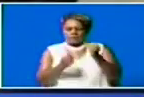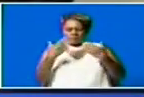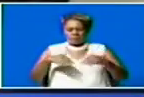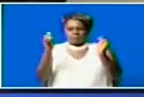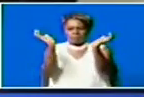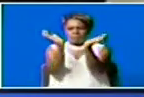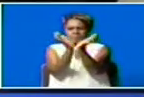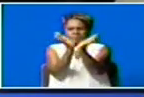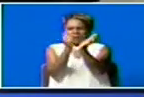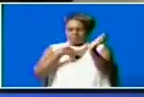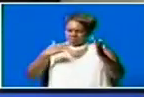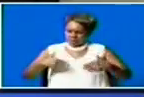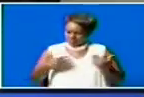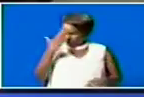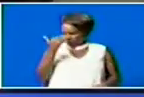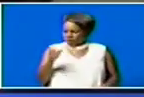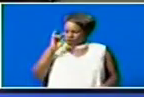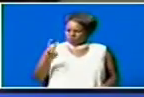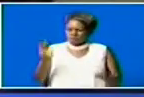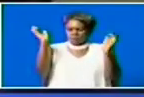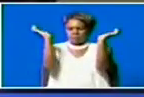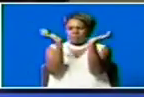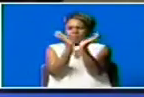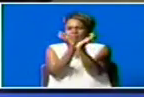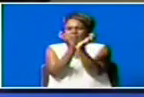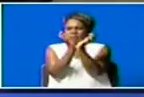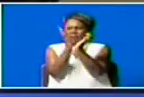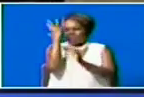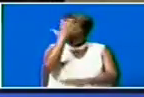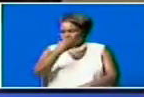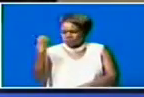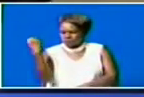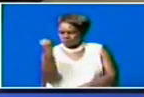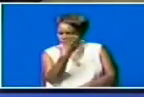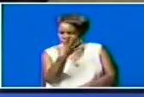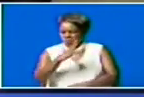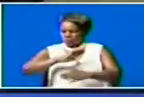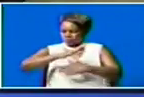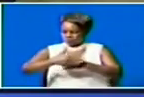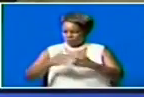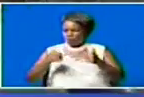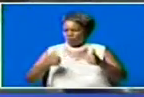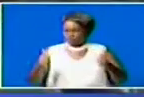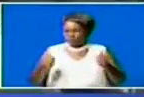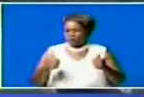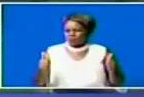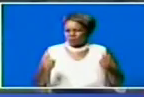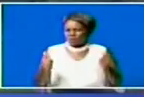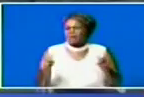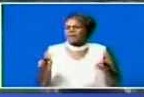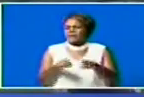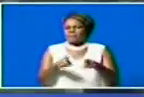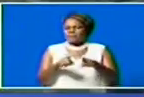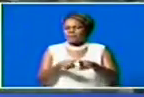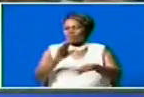Kasarani, kenye kimenifurahisha ni kuona uwanja wetu vile imekuwa ya maana, imeundwa, ikaundika,